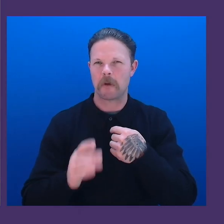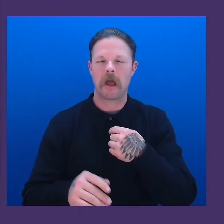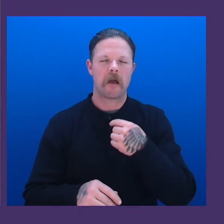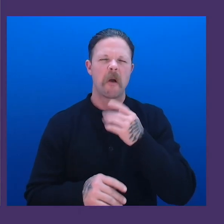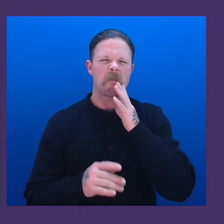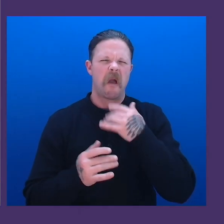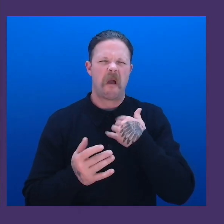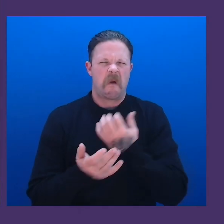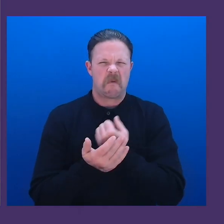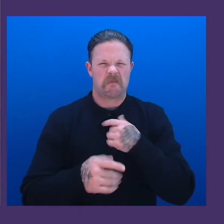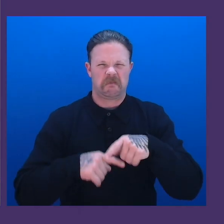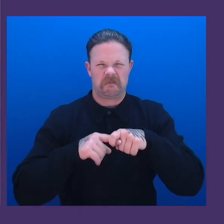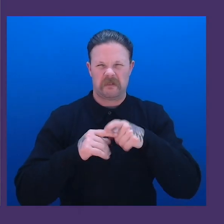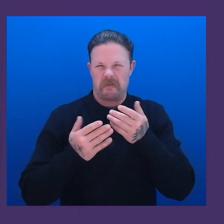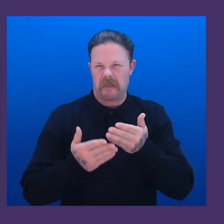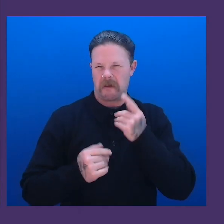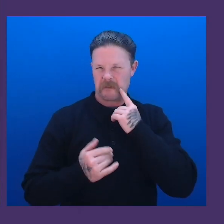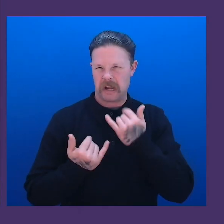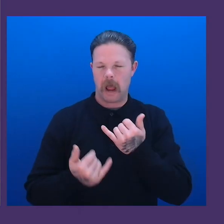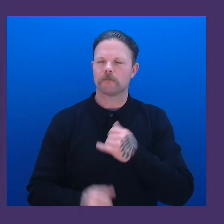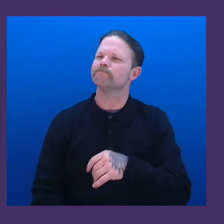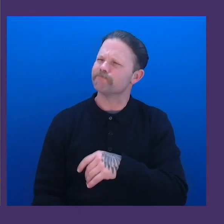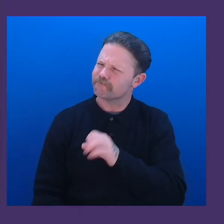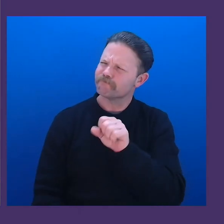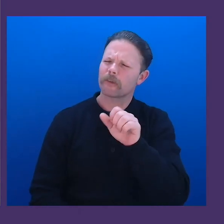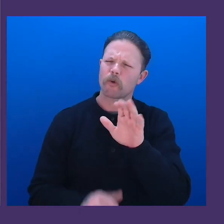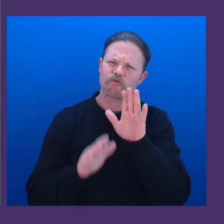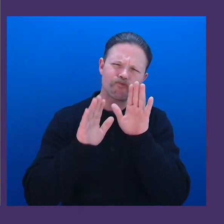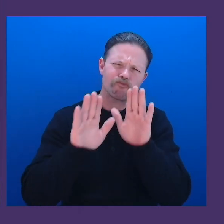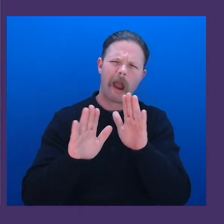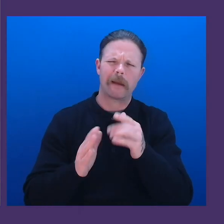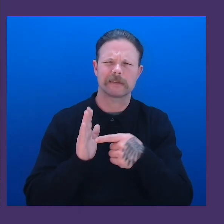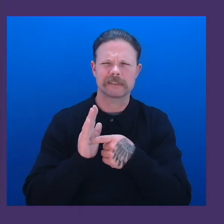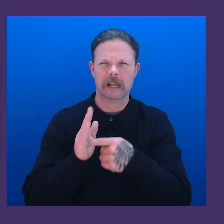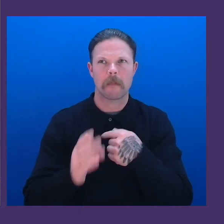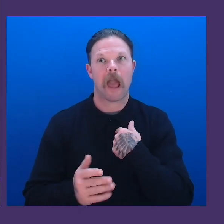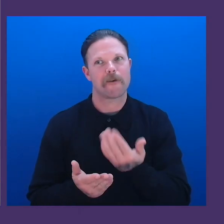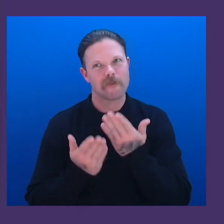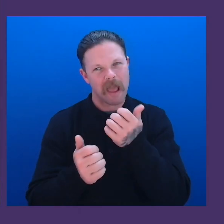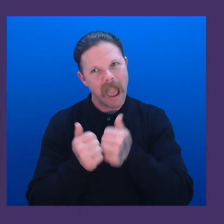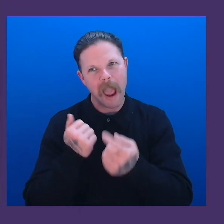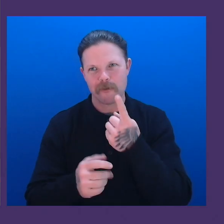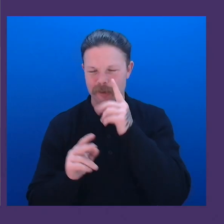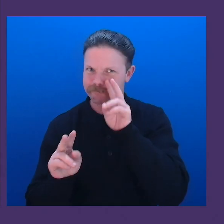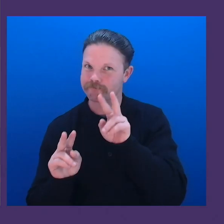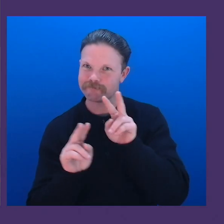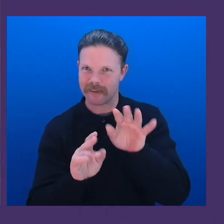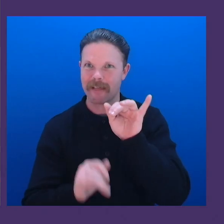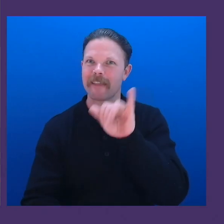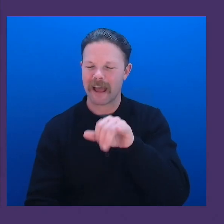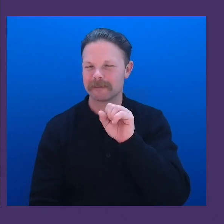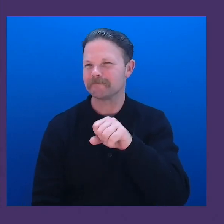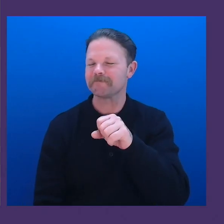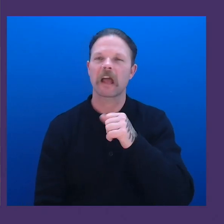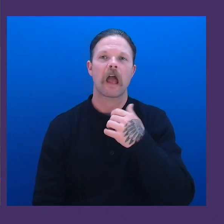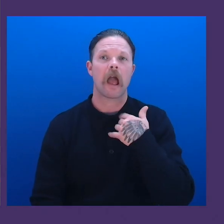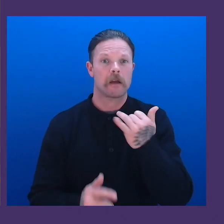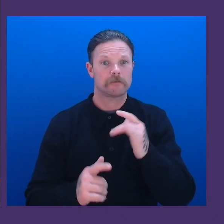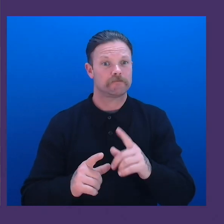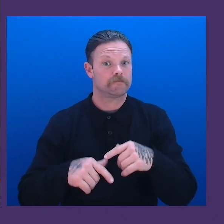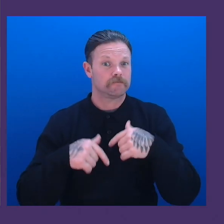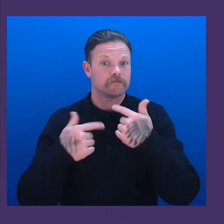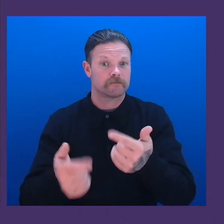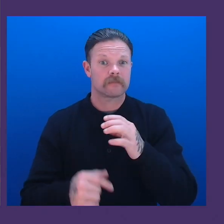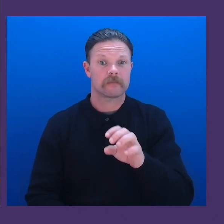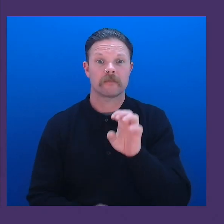Oh, I mean, those are really great examples, and I recommend that everyone checks that out. And we'll hand it over to Eliel. Can you provide